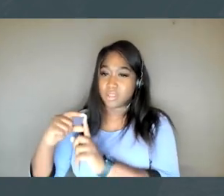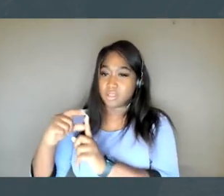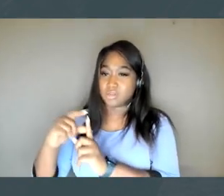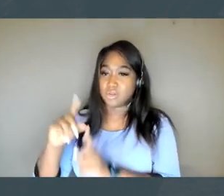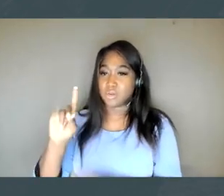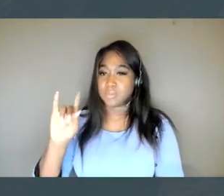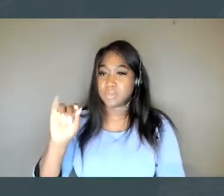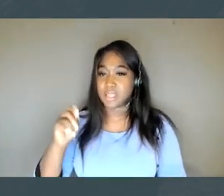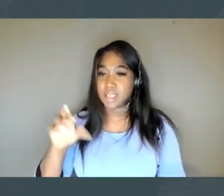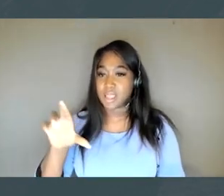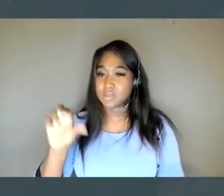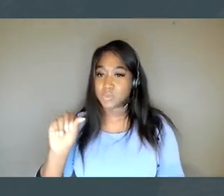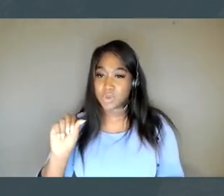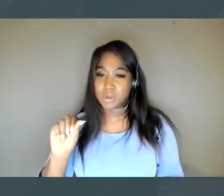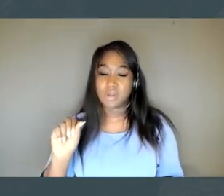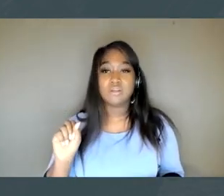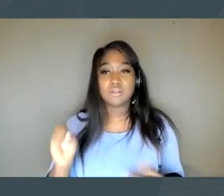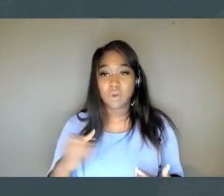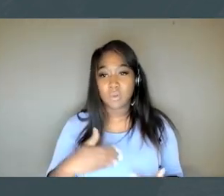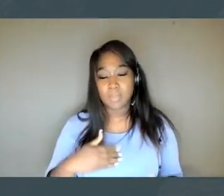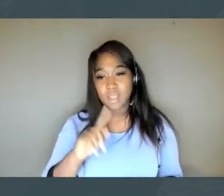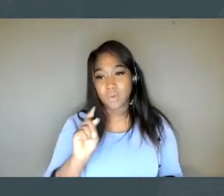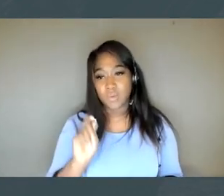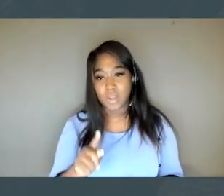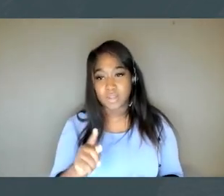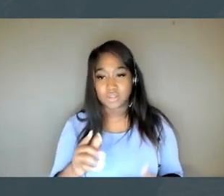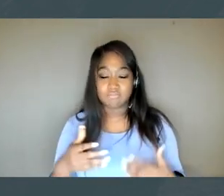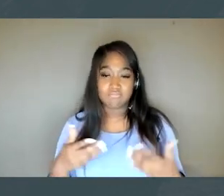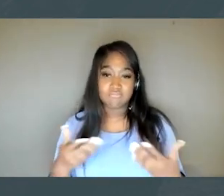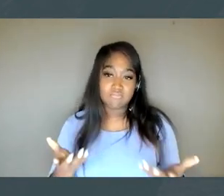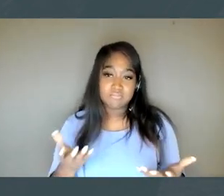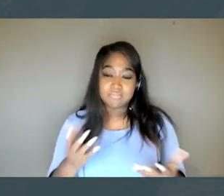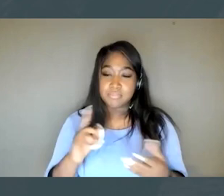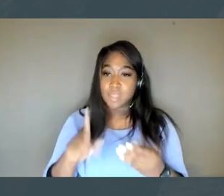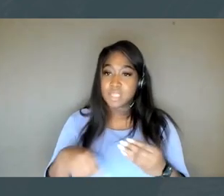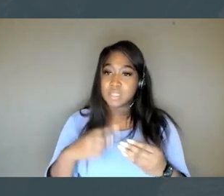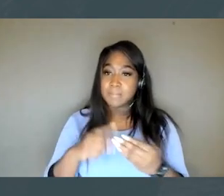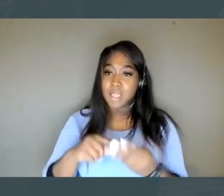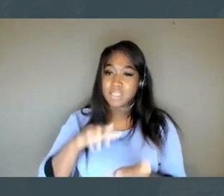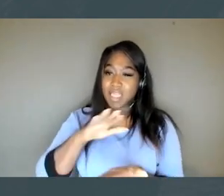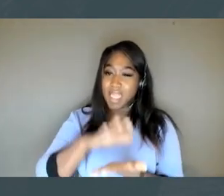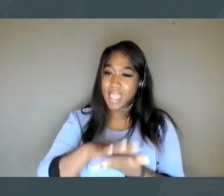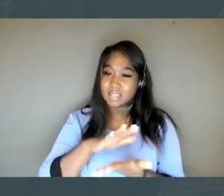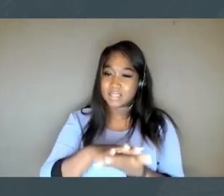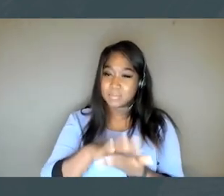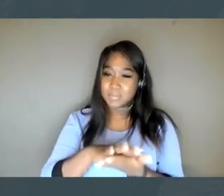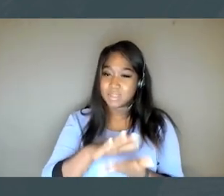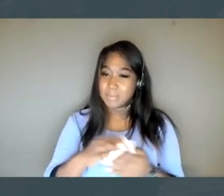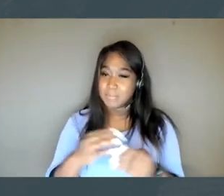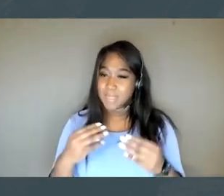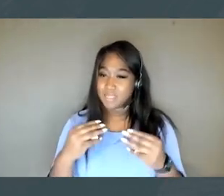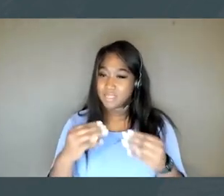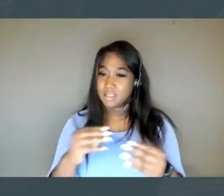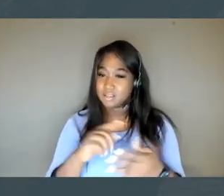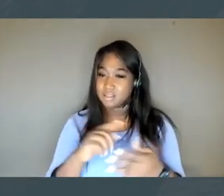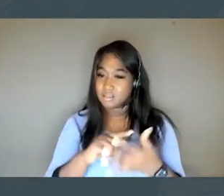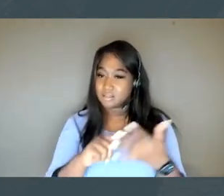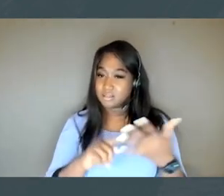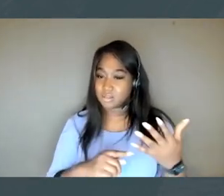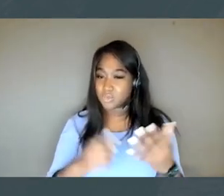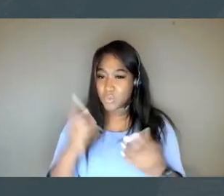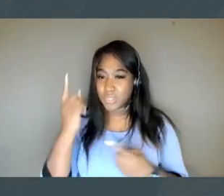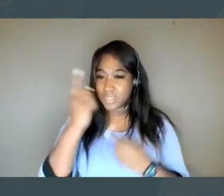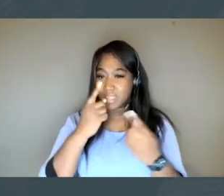And so I guess my question is about the academic like methodology of thinking without